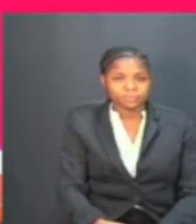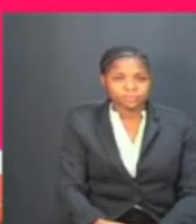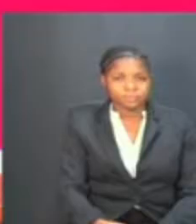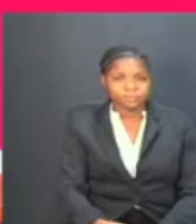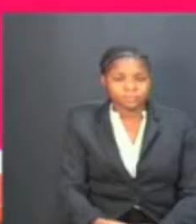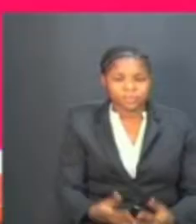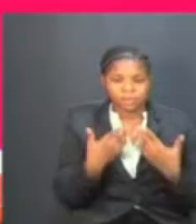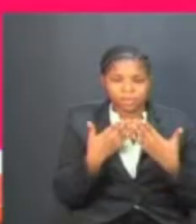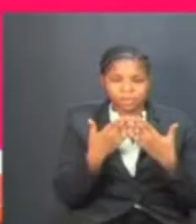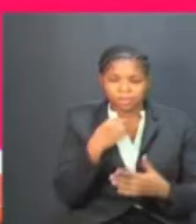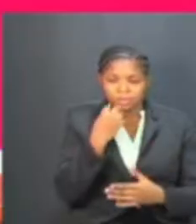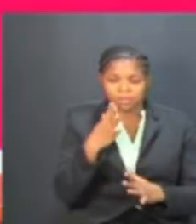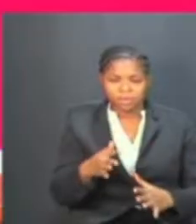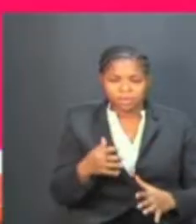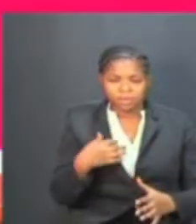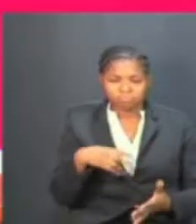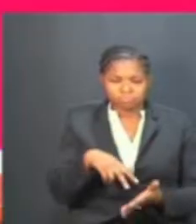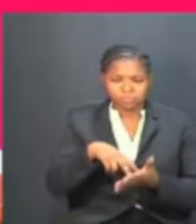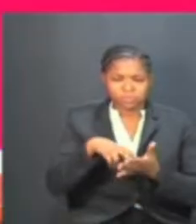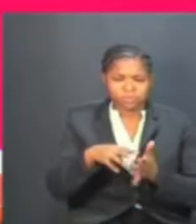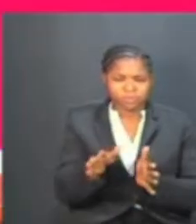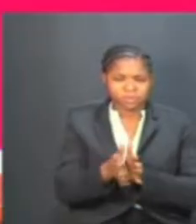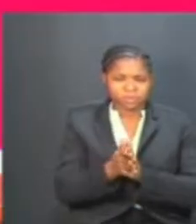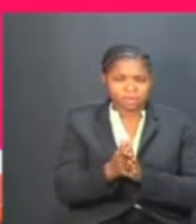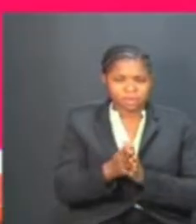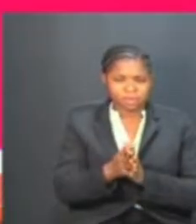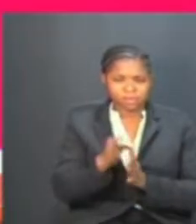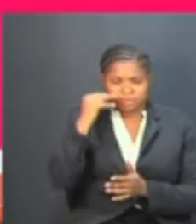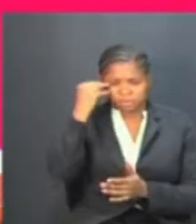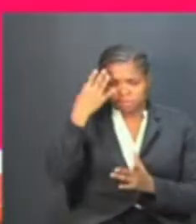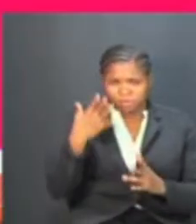I rise to ask the Minister for Roads and Highways.